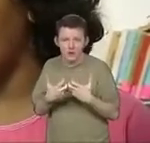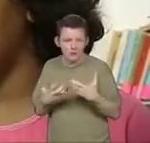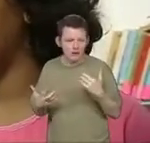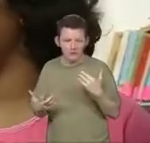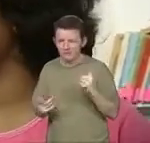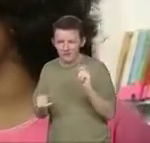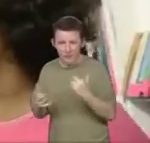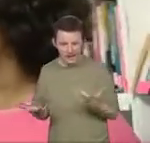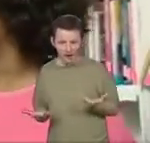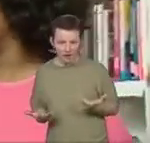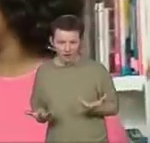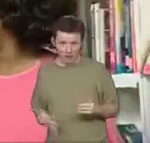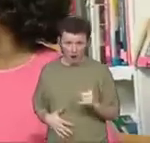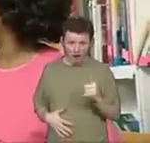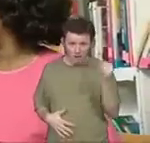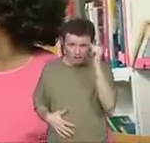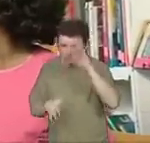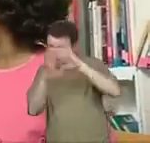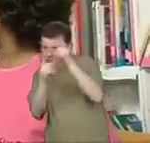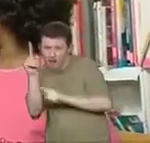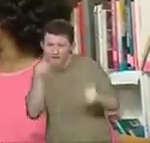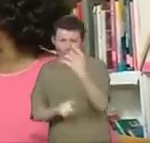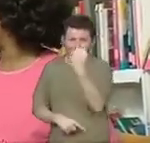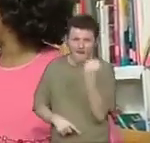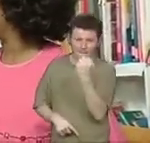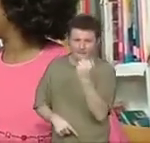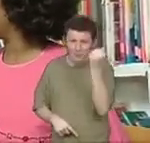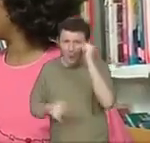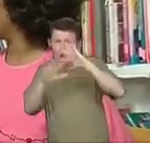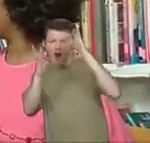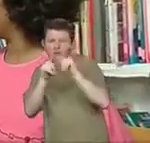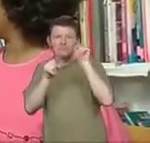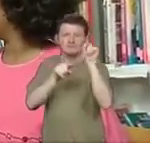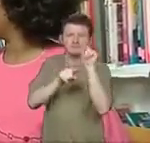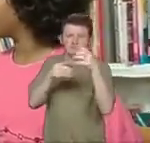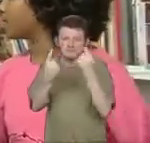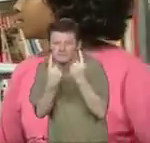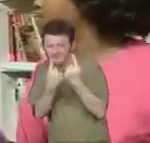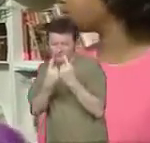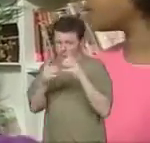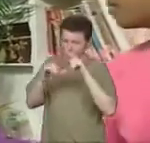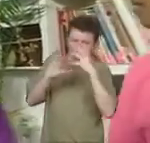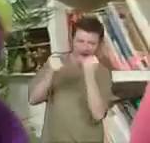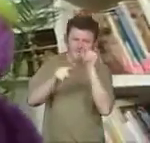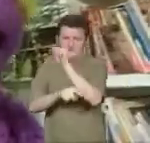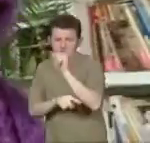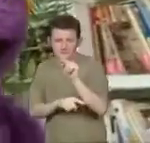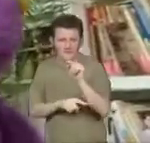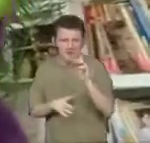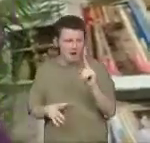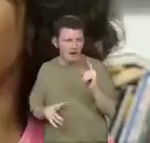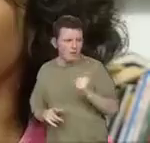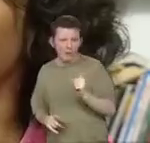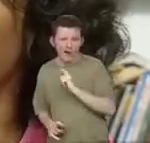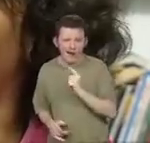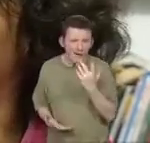where? All over the universe. Do you know, we were on the Dozo planet finding out all about the Dozos and the